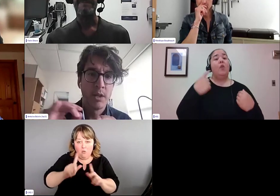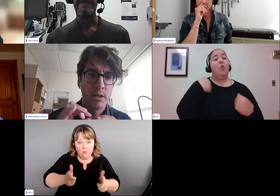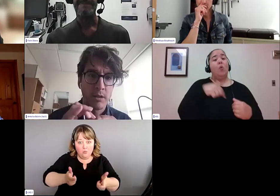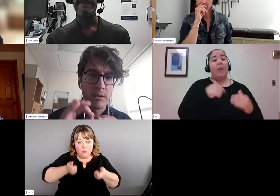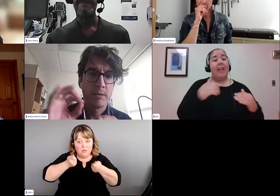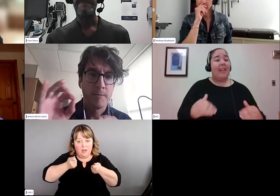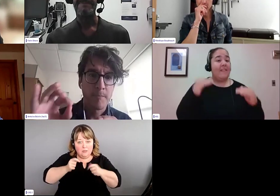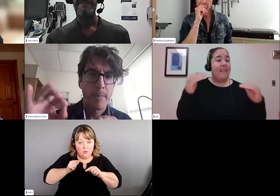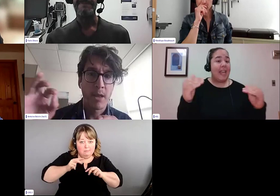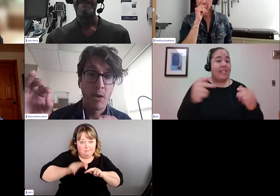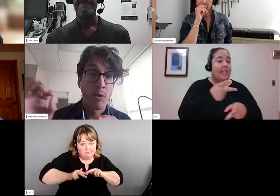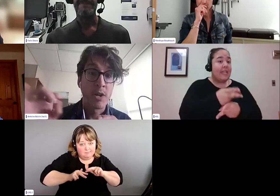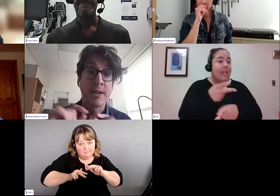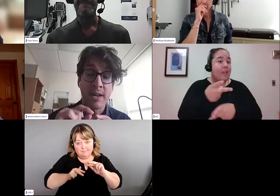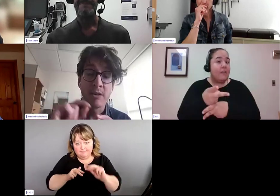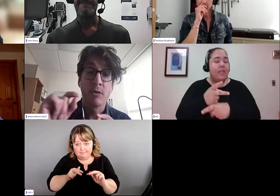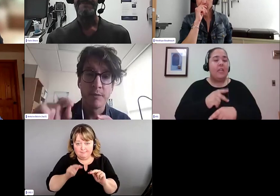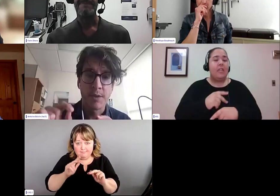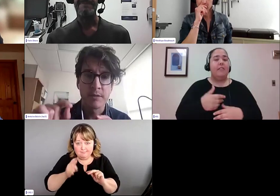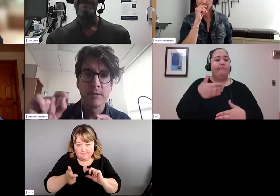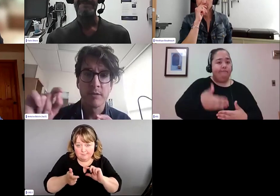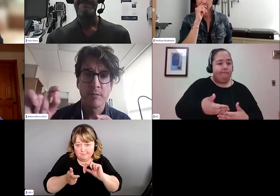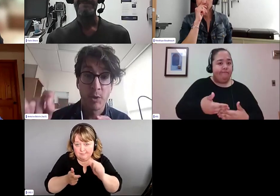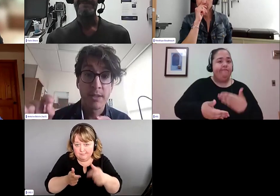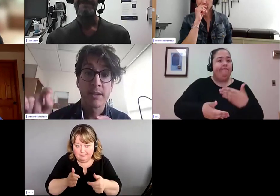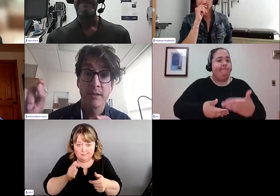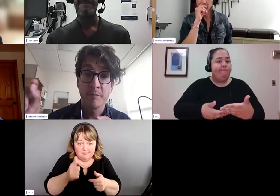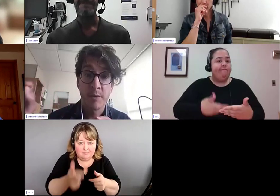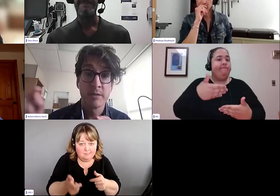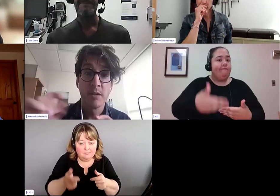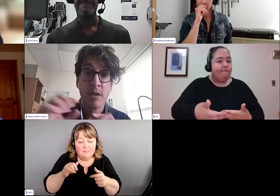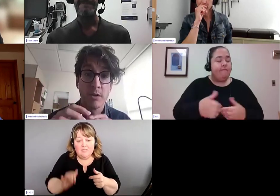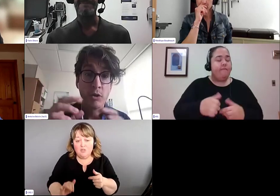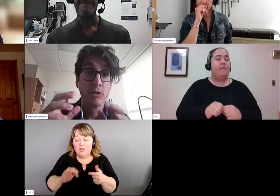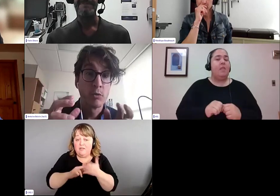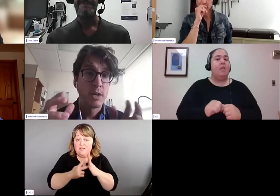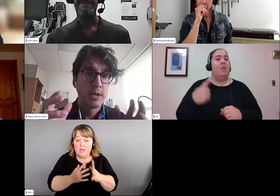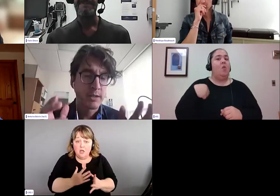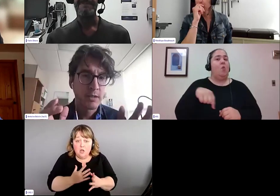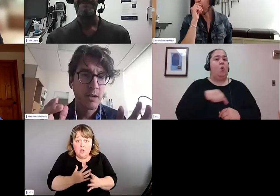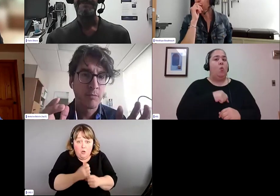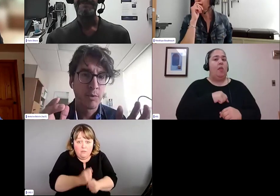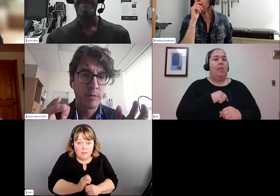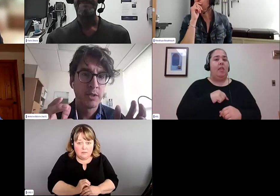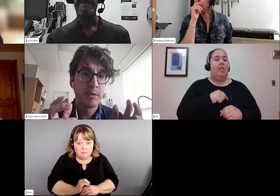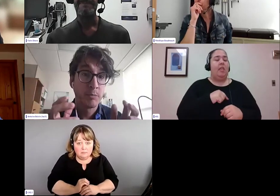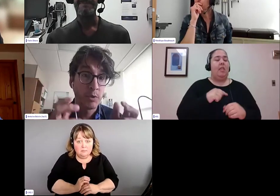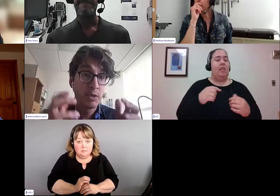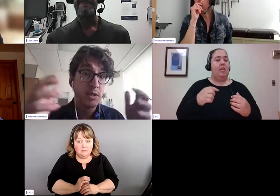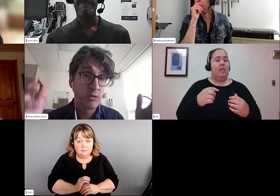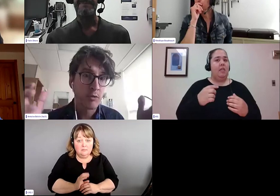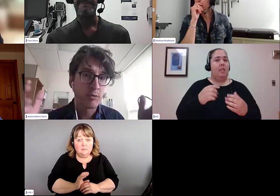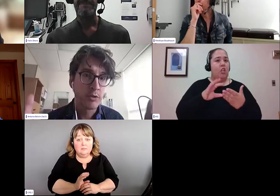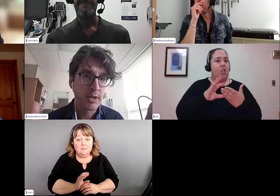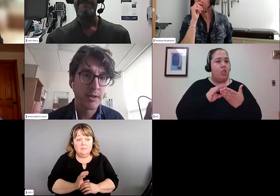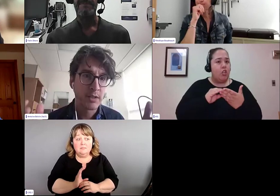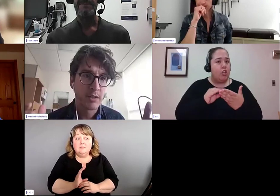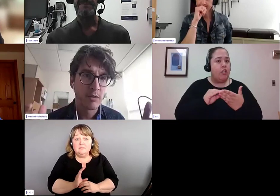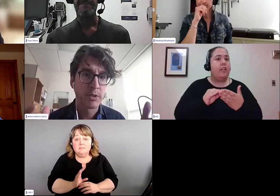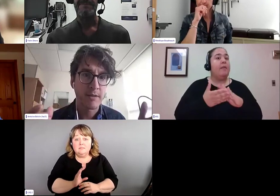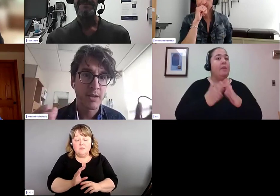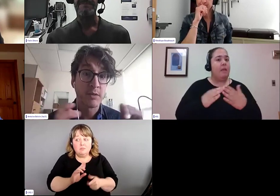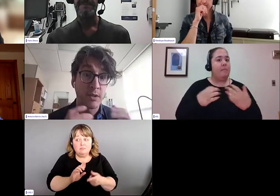advance carefully, one step at a time. We gain confidence progressively from